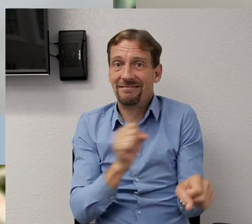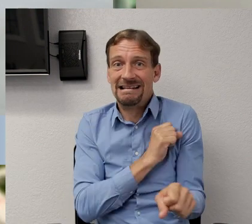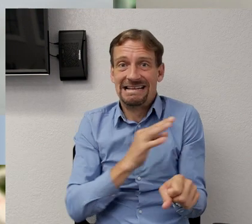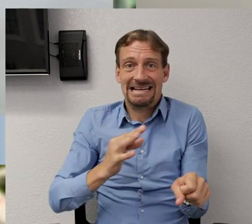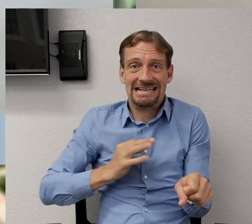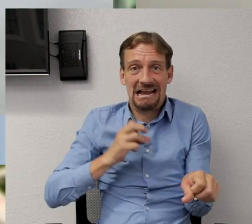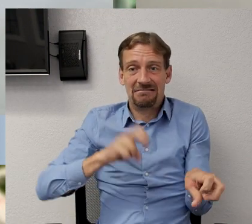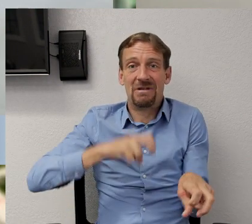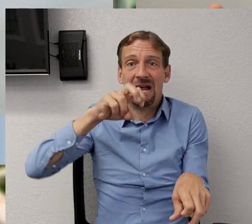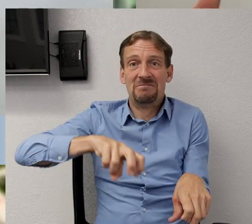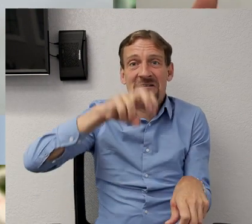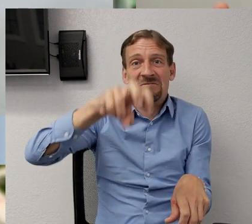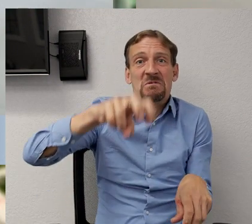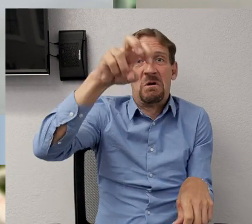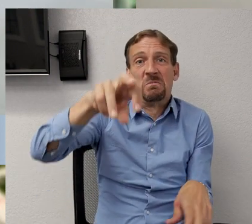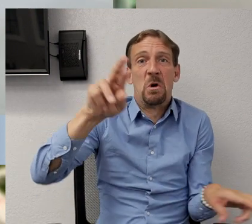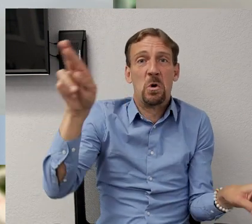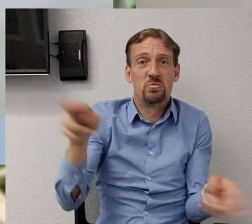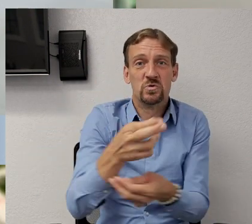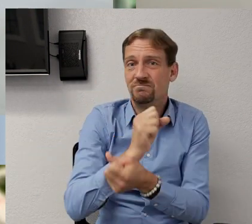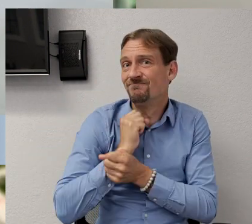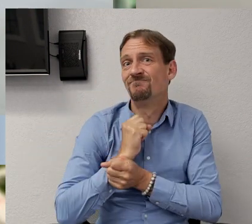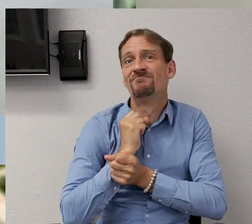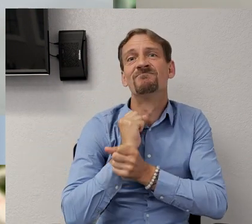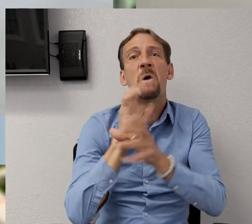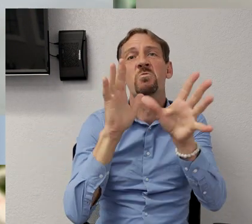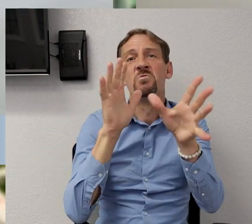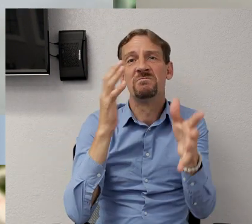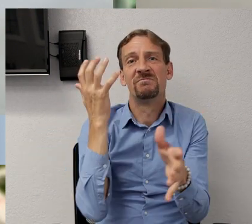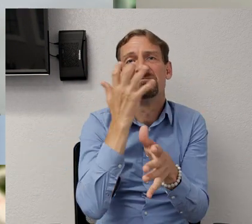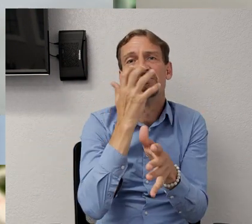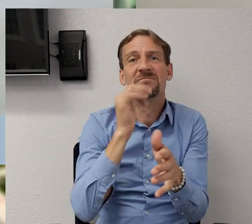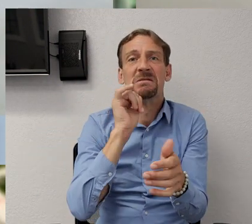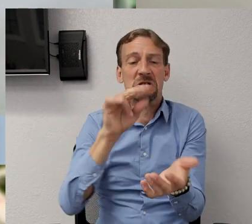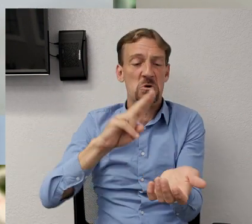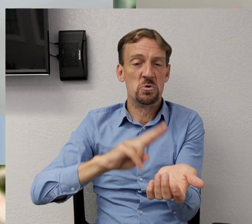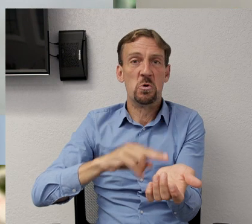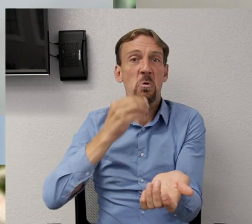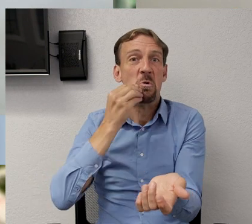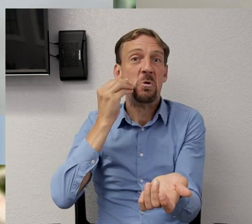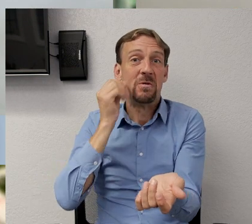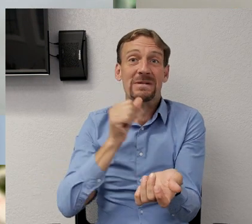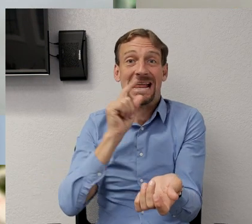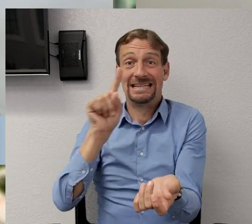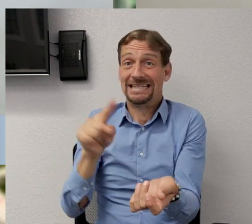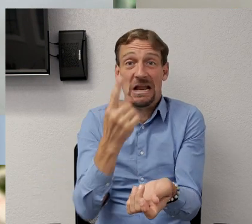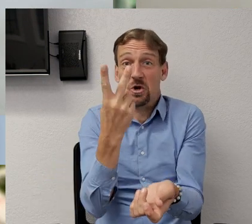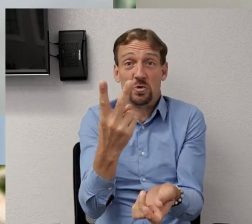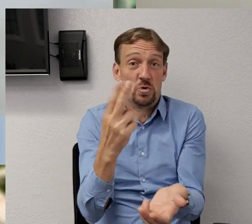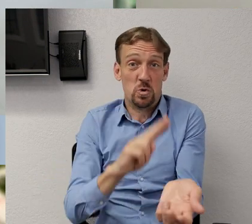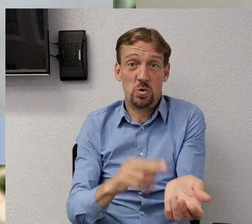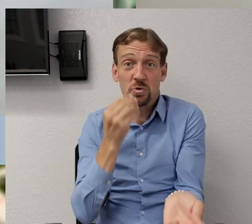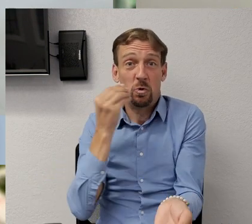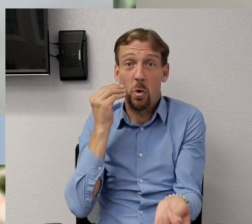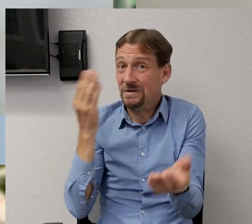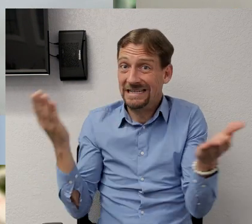room. And that's the outbreak among nursing homes. Again, I'm not singling out the 2 here because it's